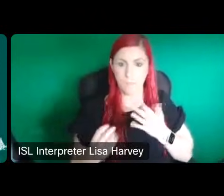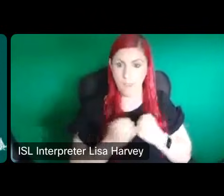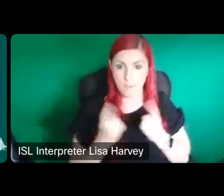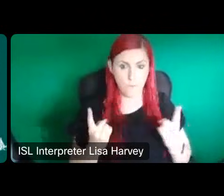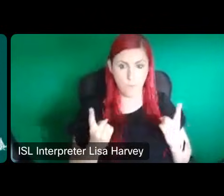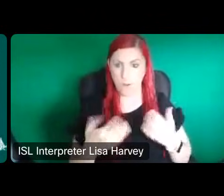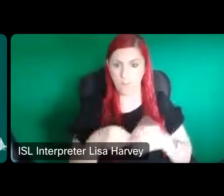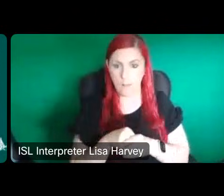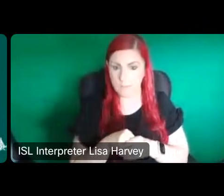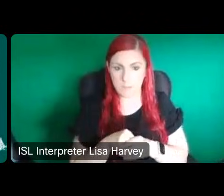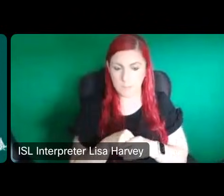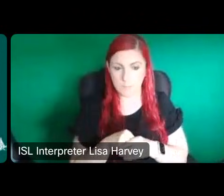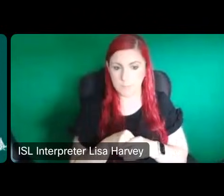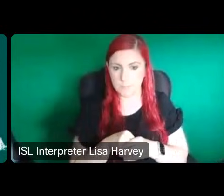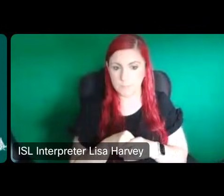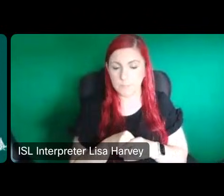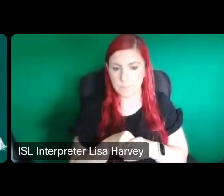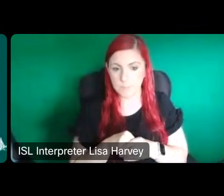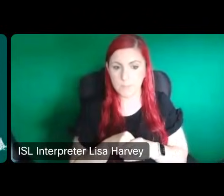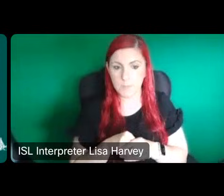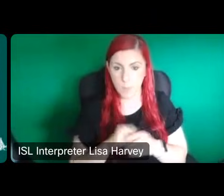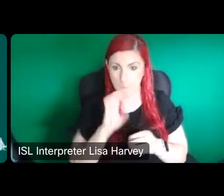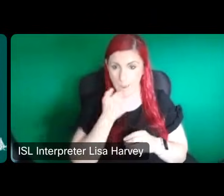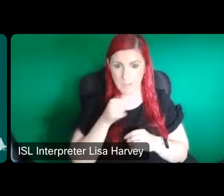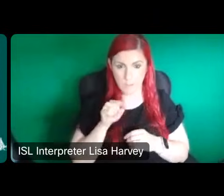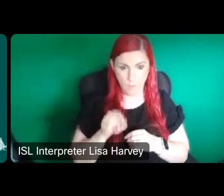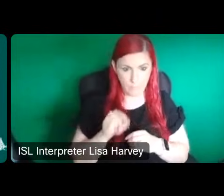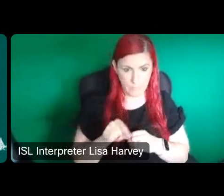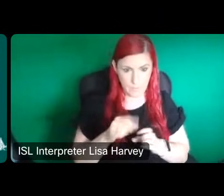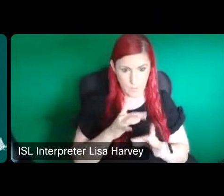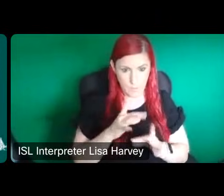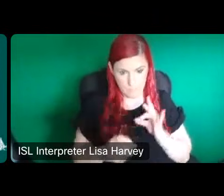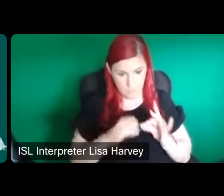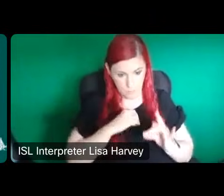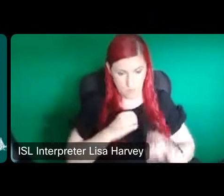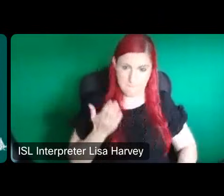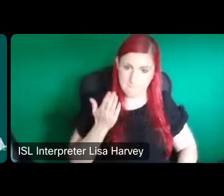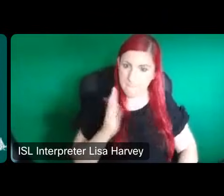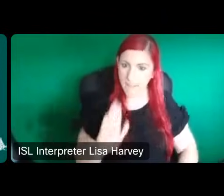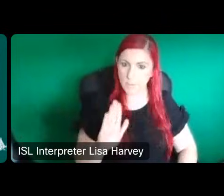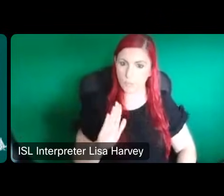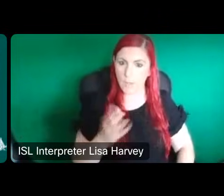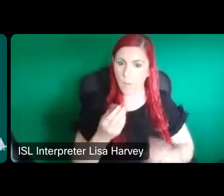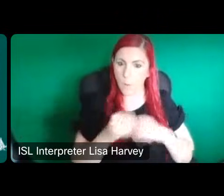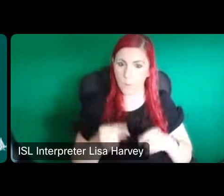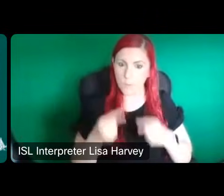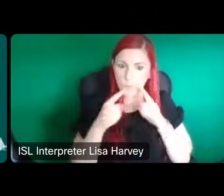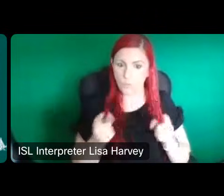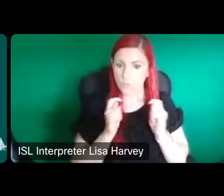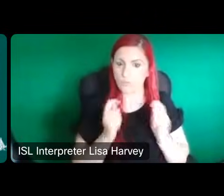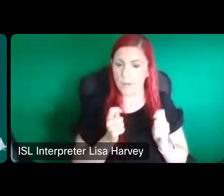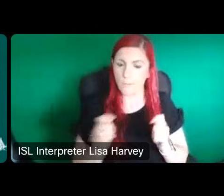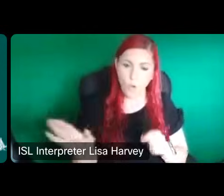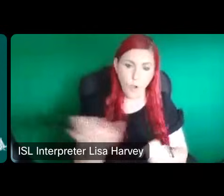everybody involved. To this end, we've embedded mandatory open disclosure training across all HSE and